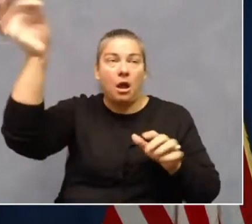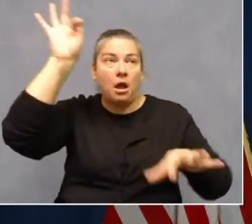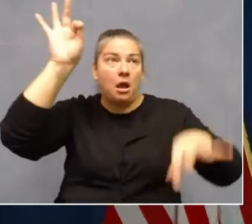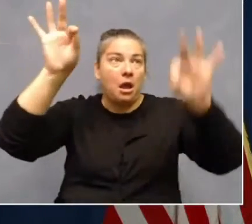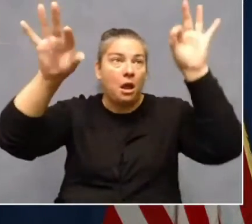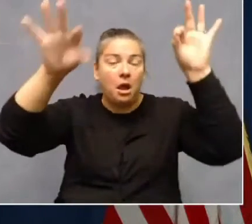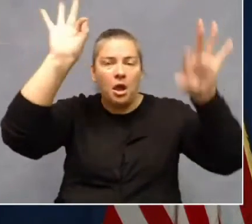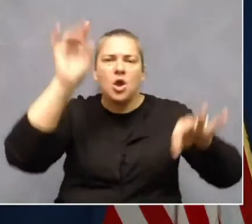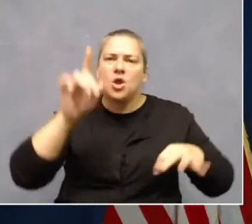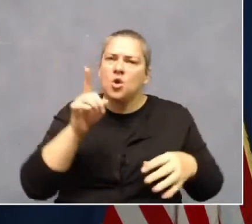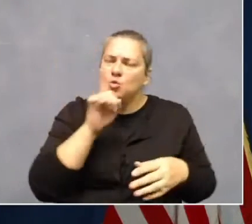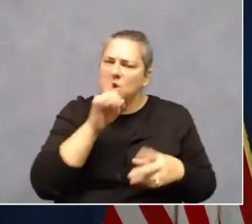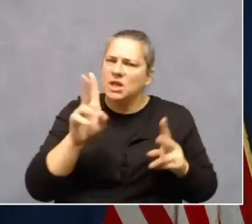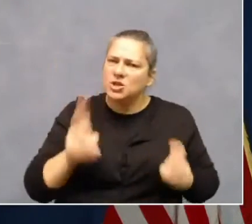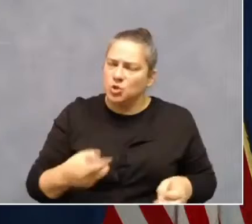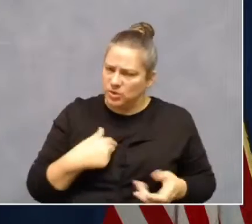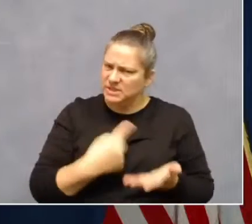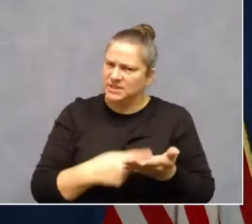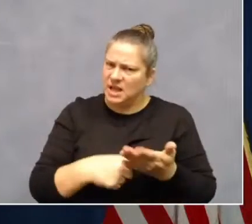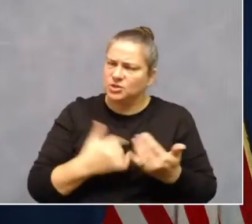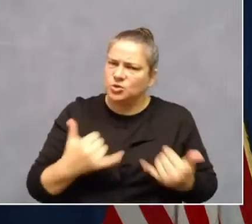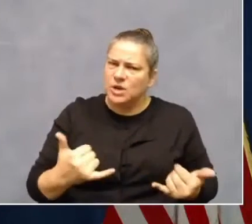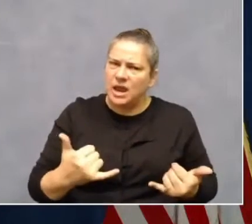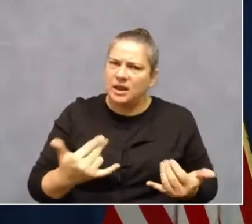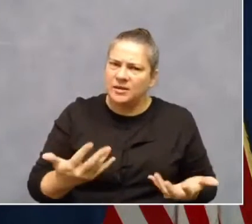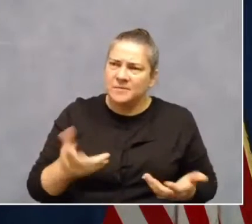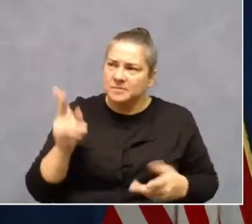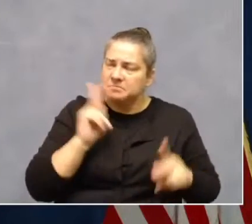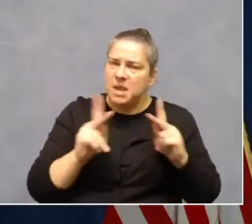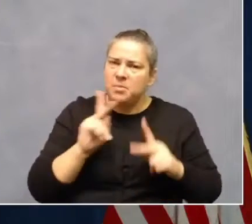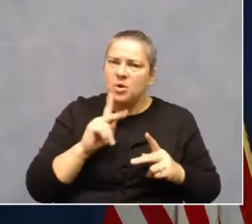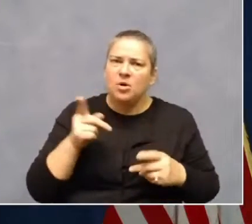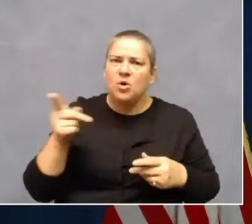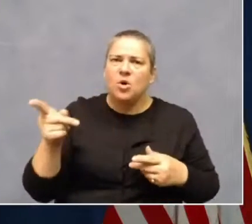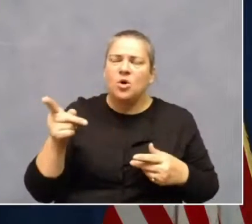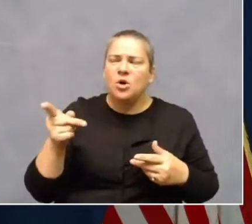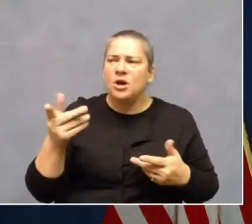we talked about it today. People want to say these people are already,